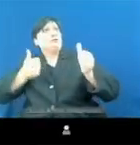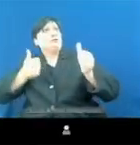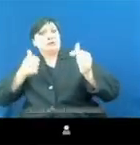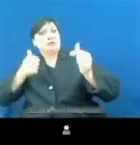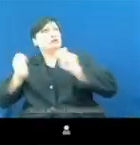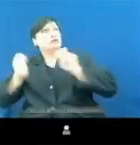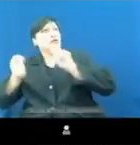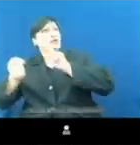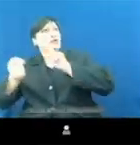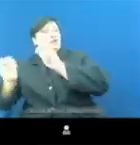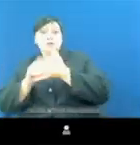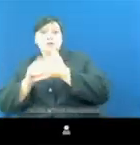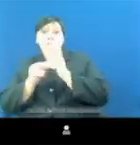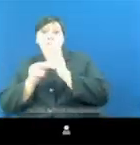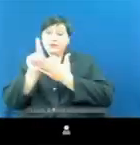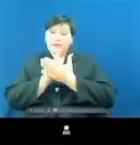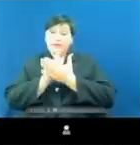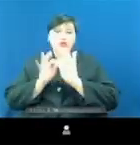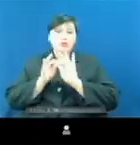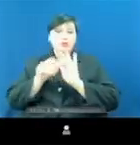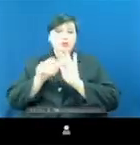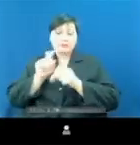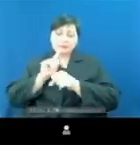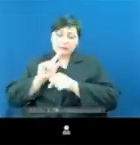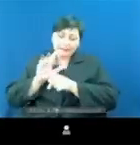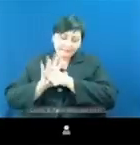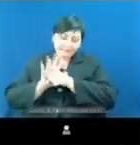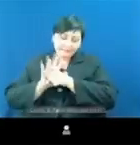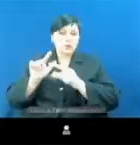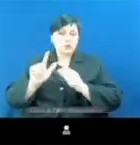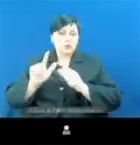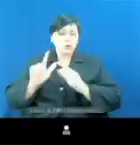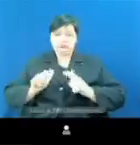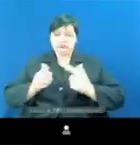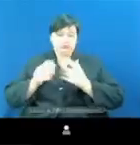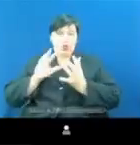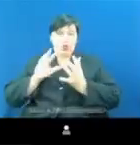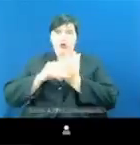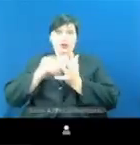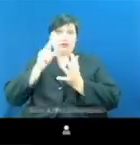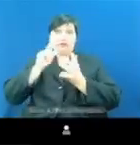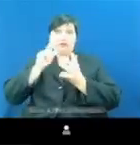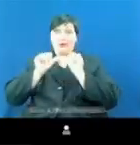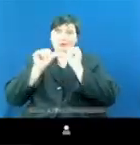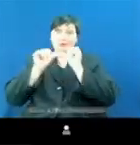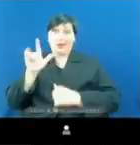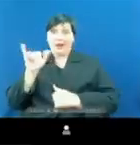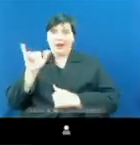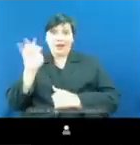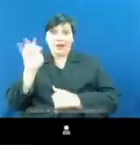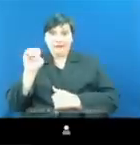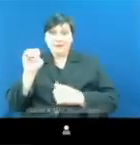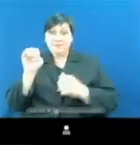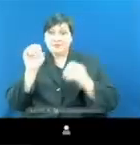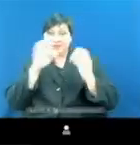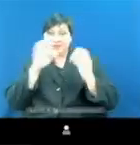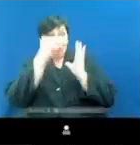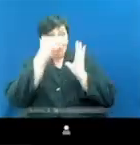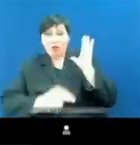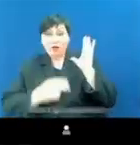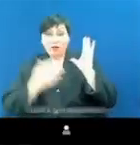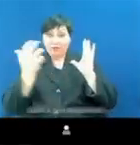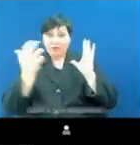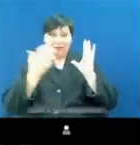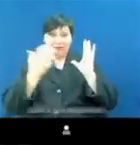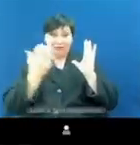be committed to lifelong learning. And again, if you just take a look at the awesome list of 156 people